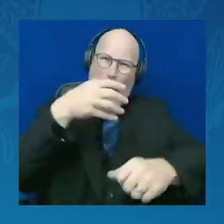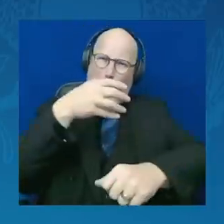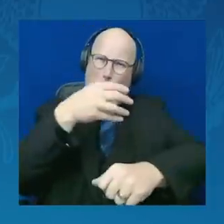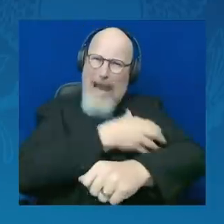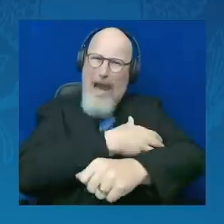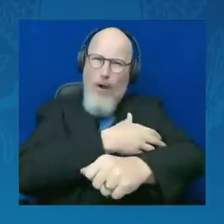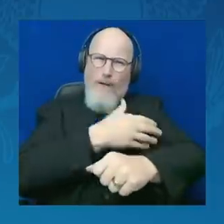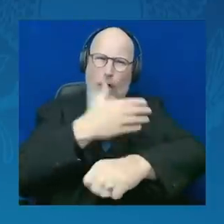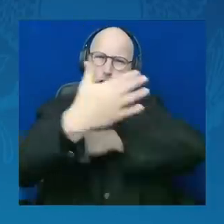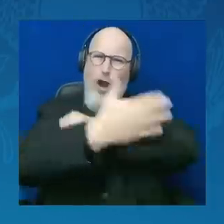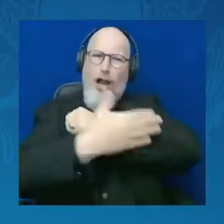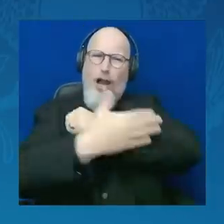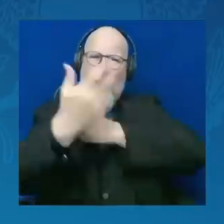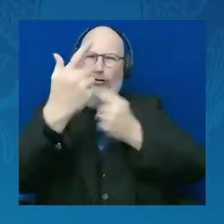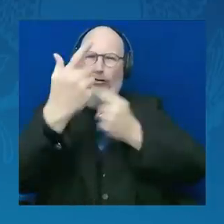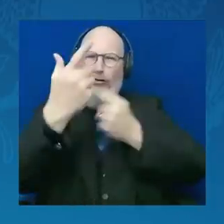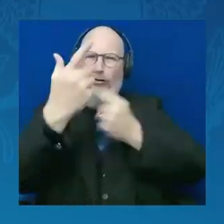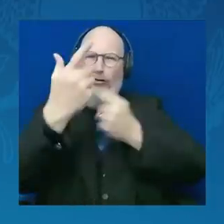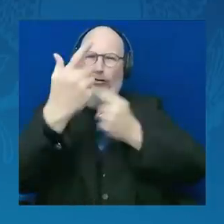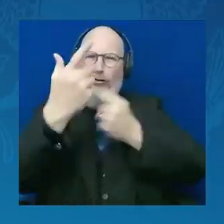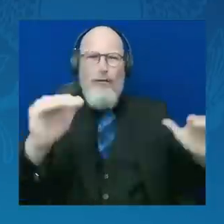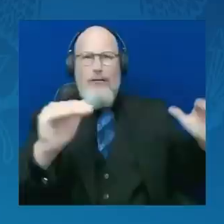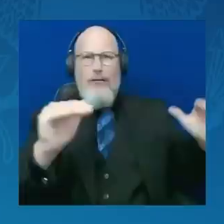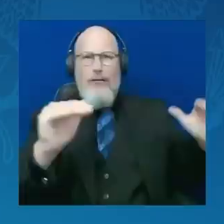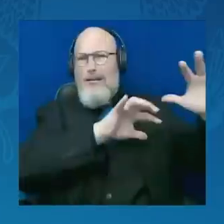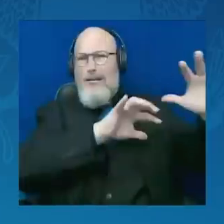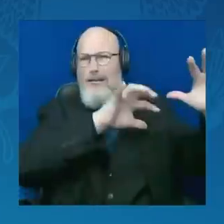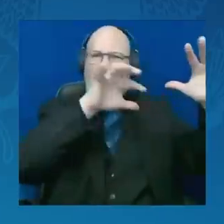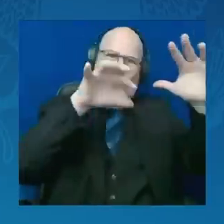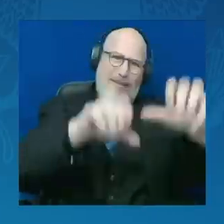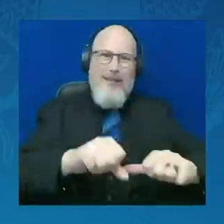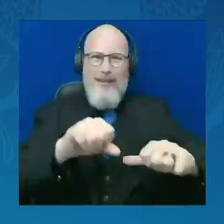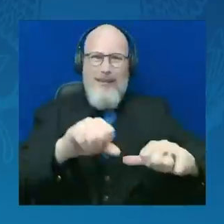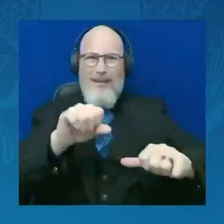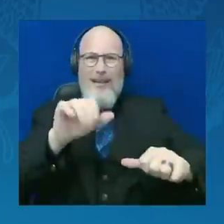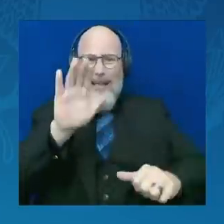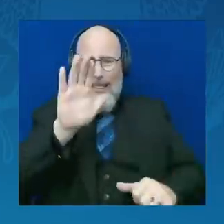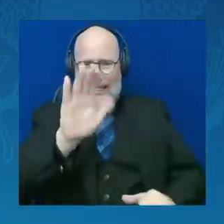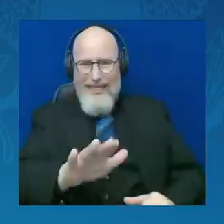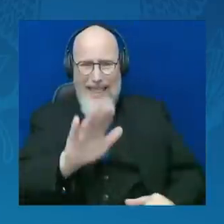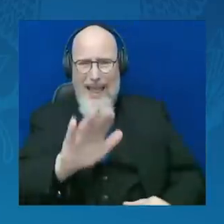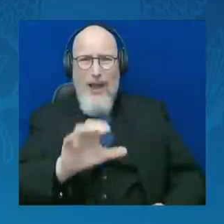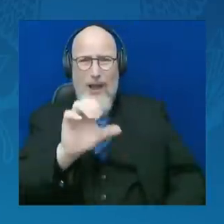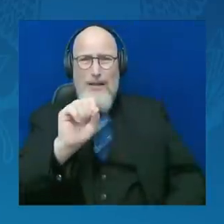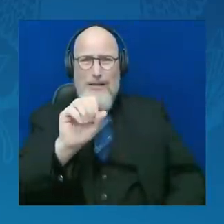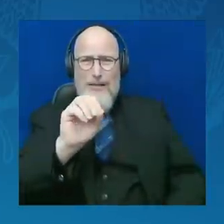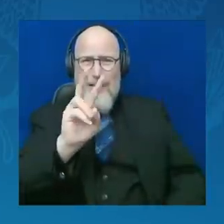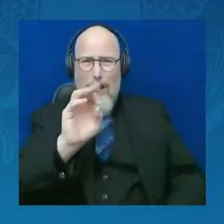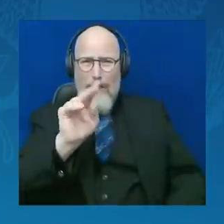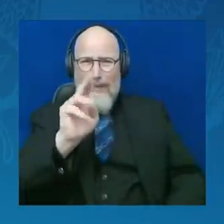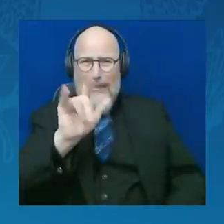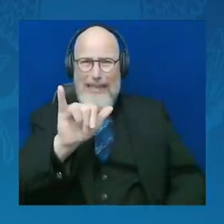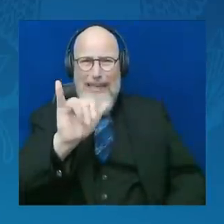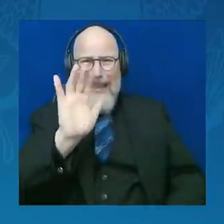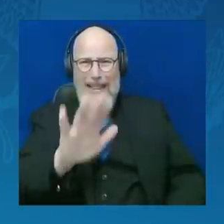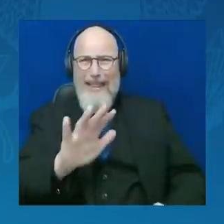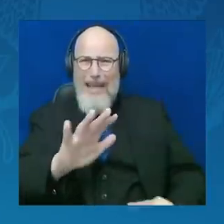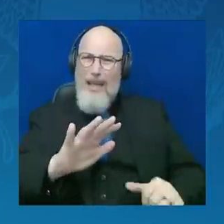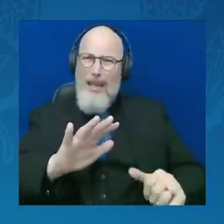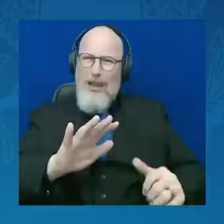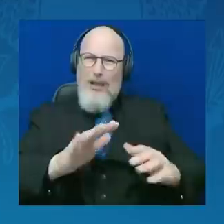another country, violate its sovereignty, its territorial integrity, for the sake of what? Nothing that is justified or